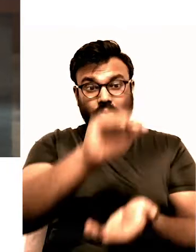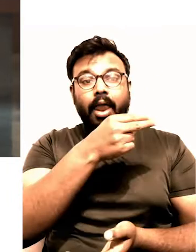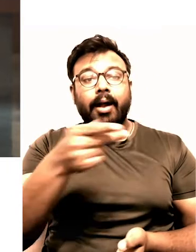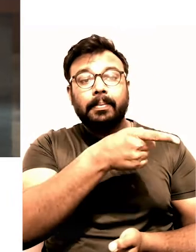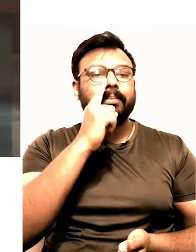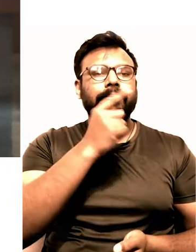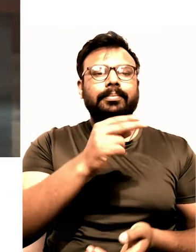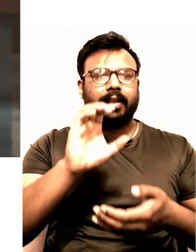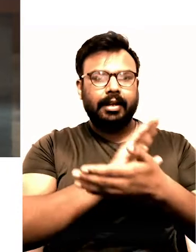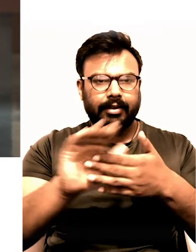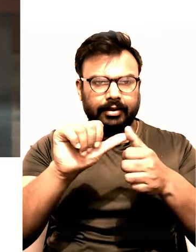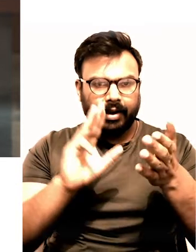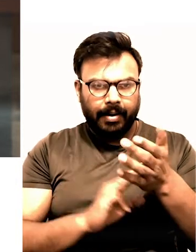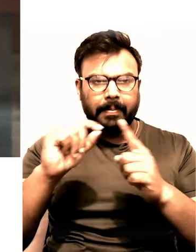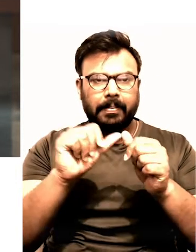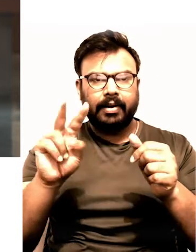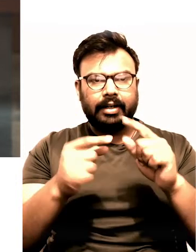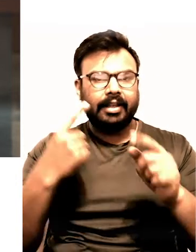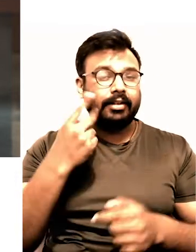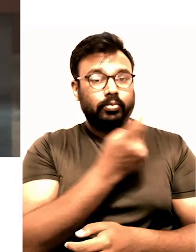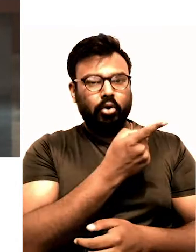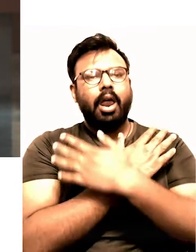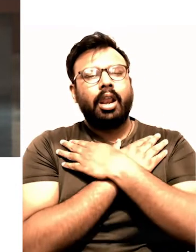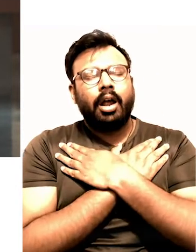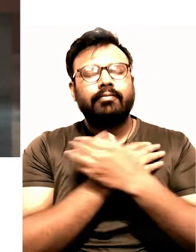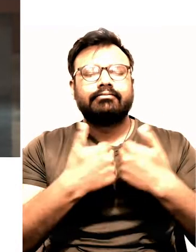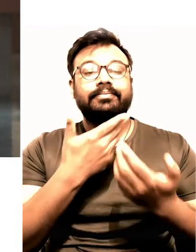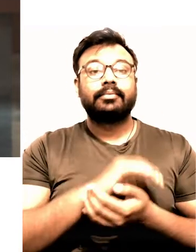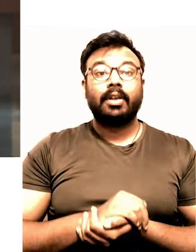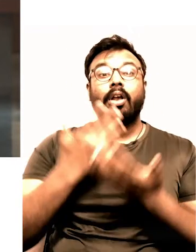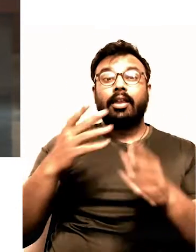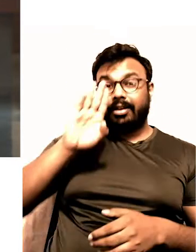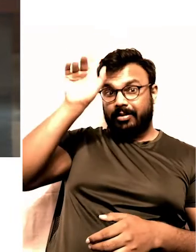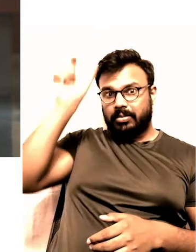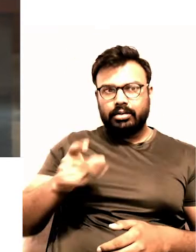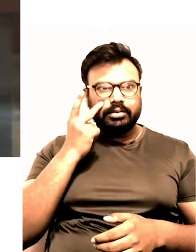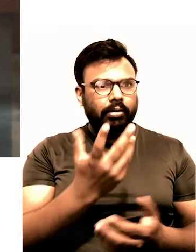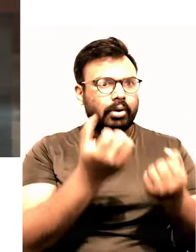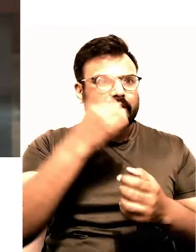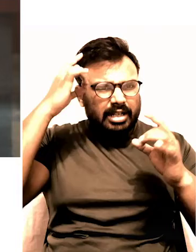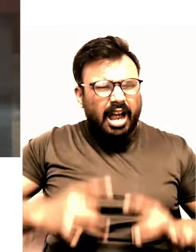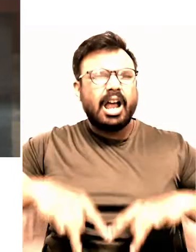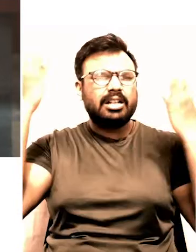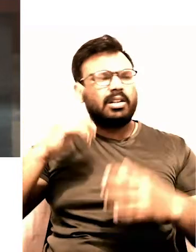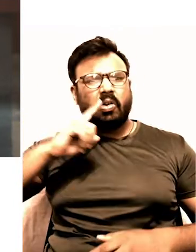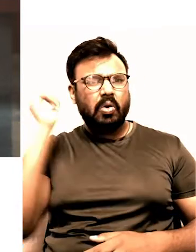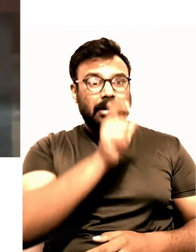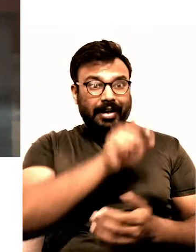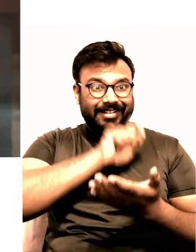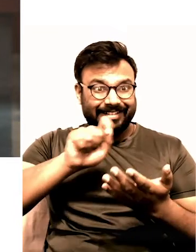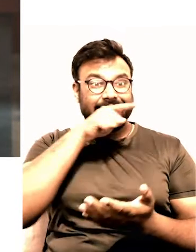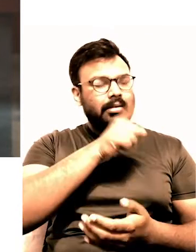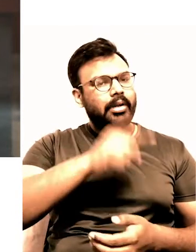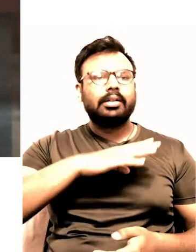and orders the poet to be put to death. On the day of the execution, in order to fulfill his final wish,